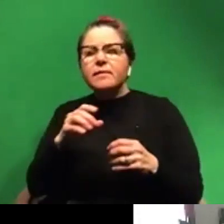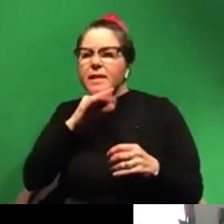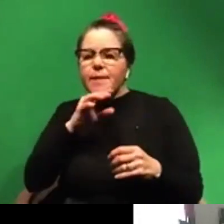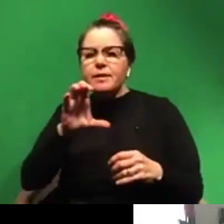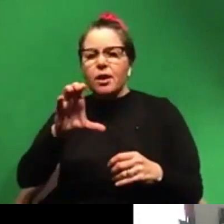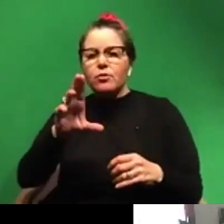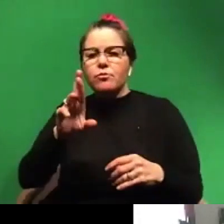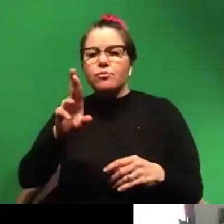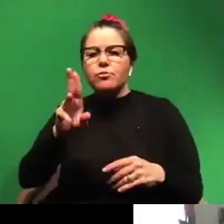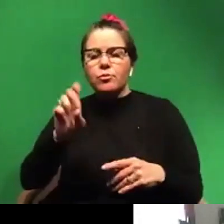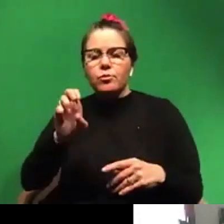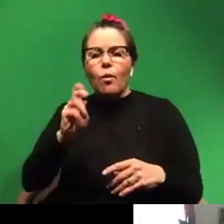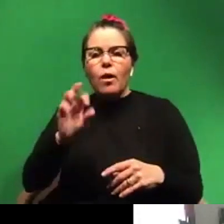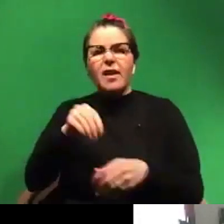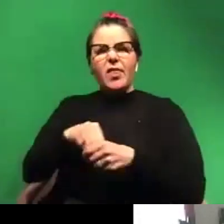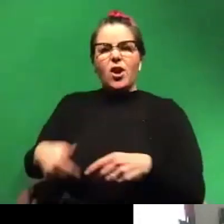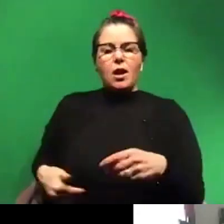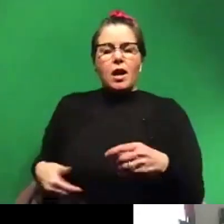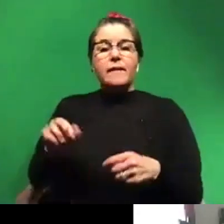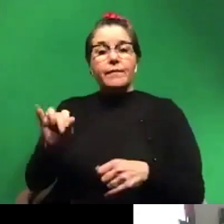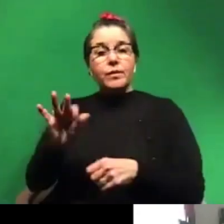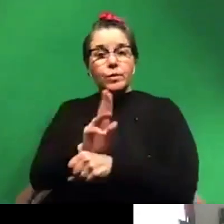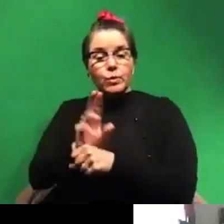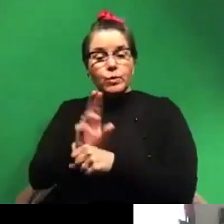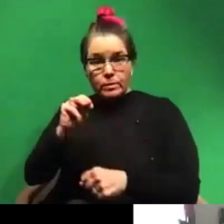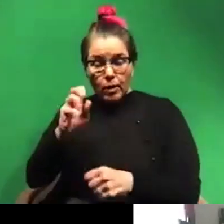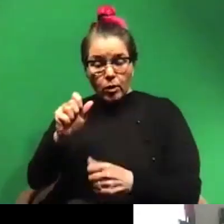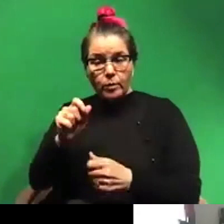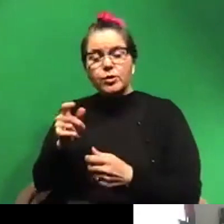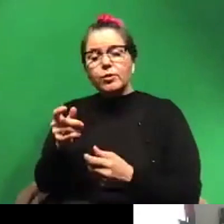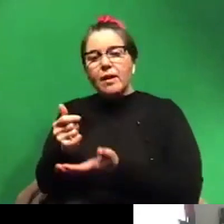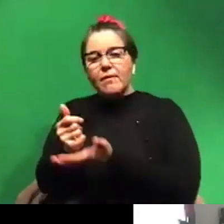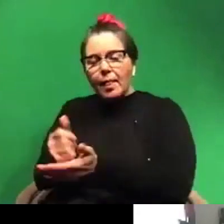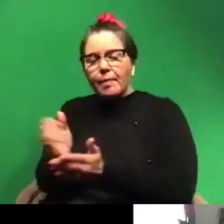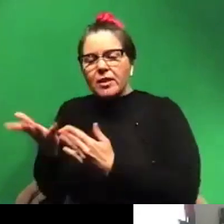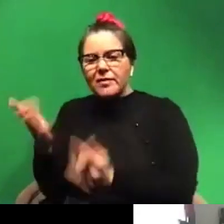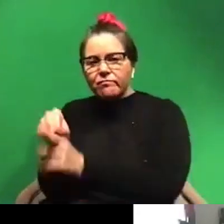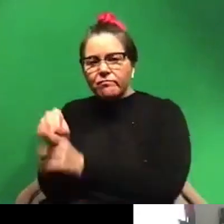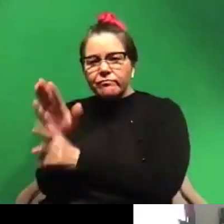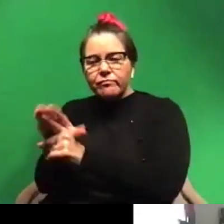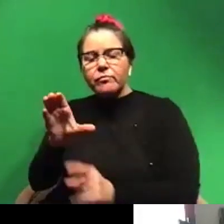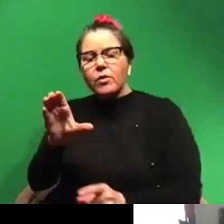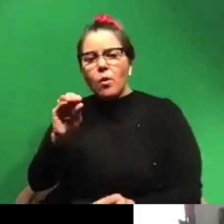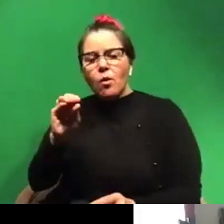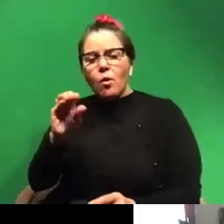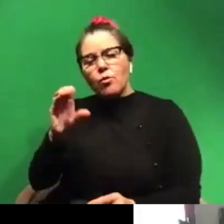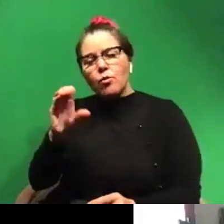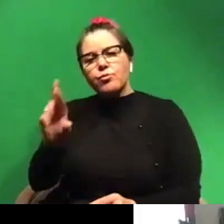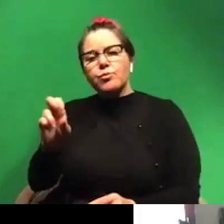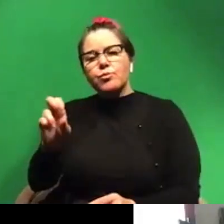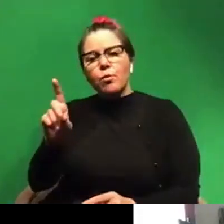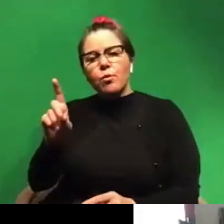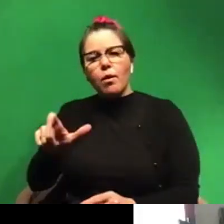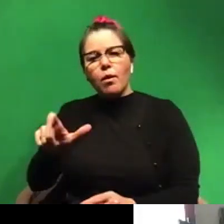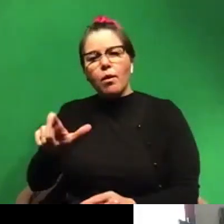gut. And if we use those microbes to treat fish who've been exposed to crude oil, can those fish grow